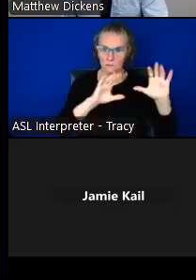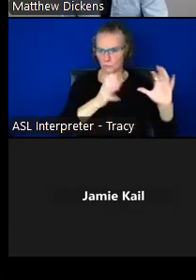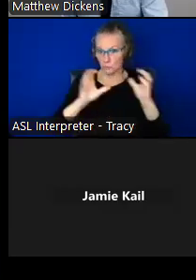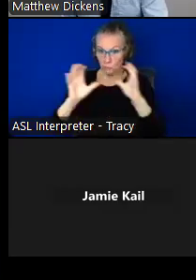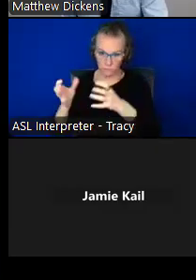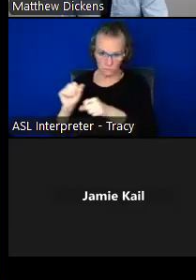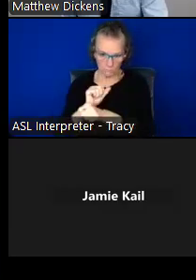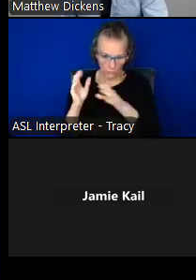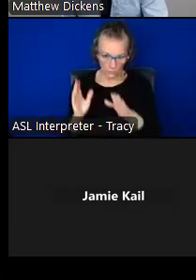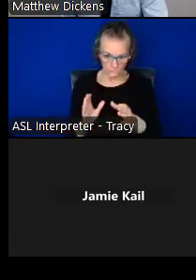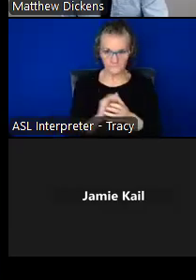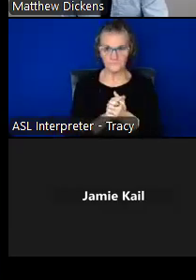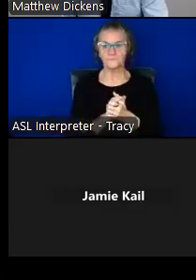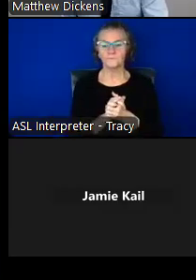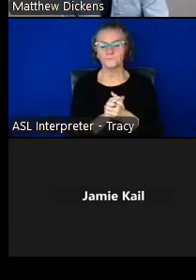providers.